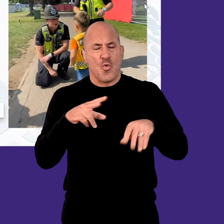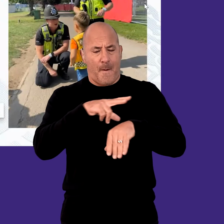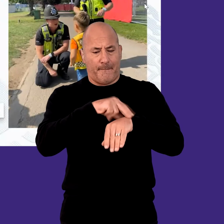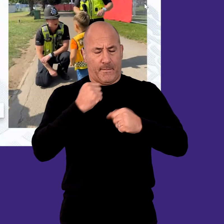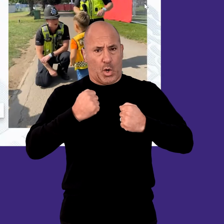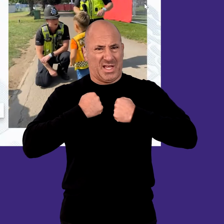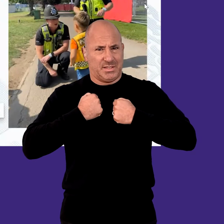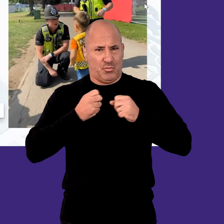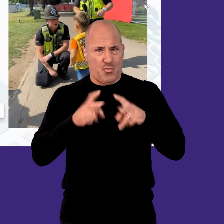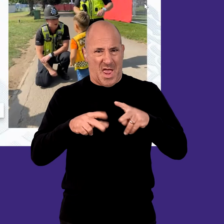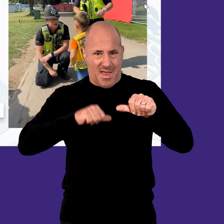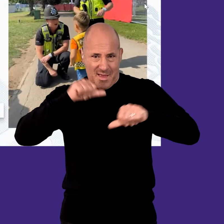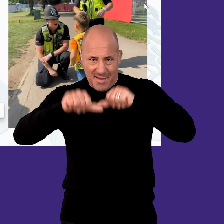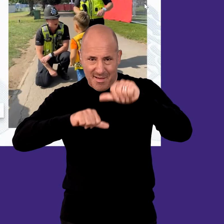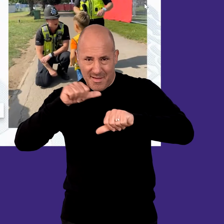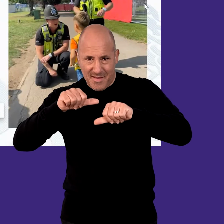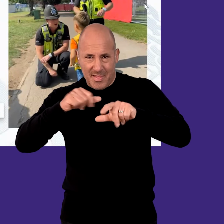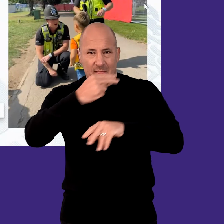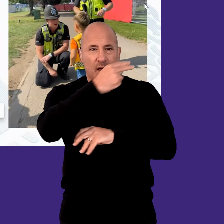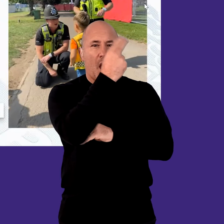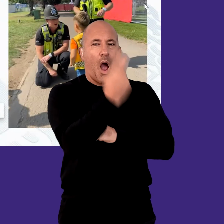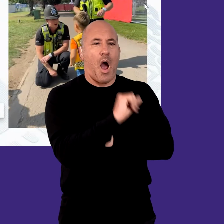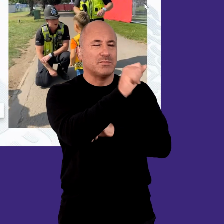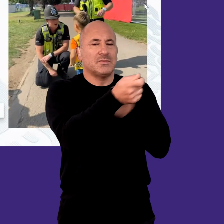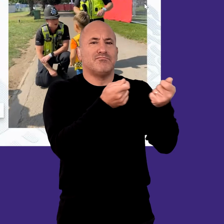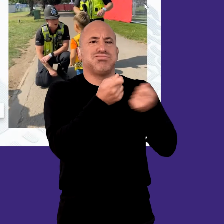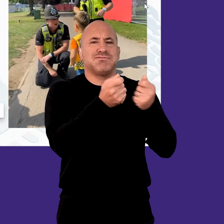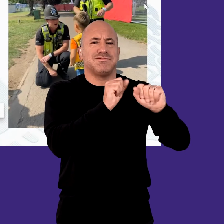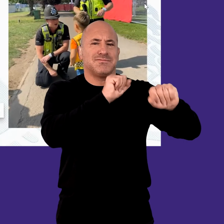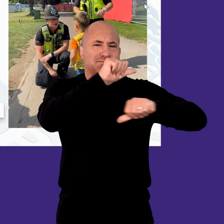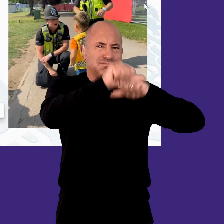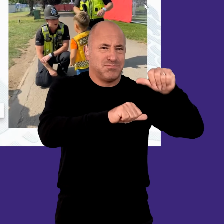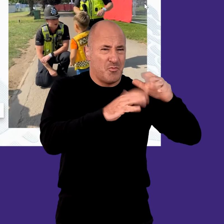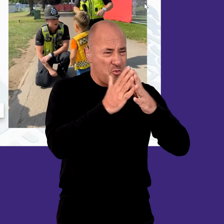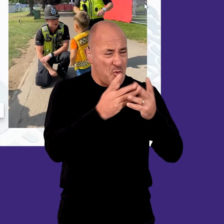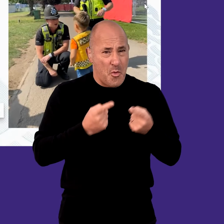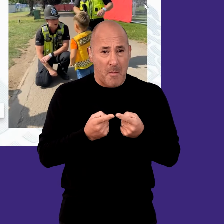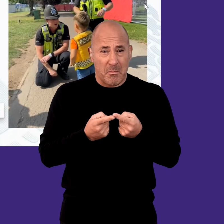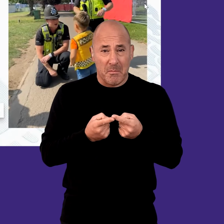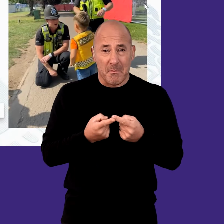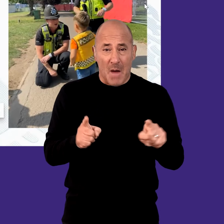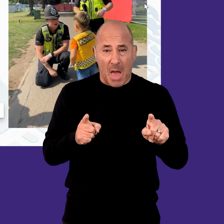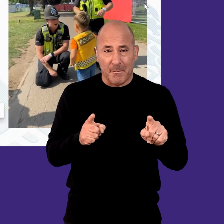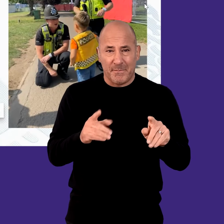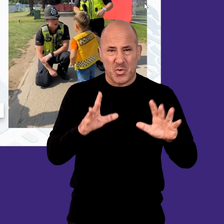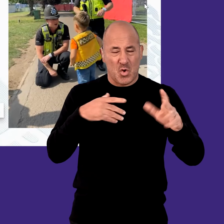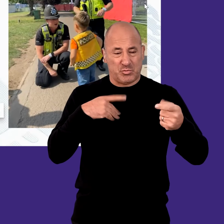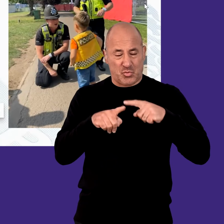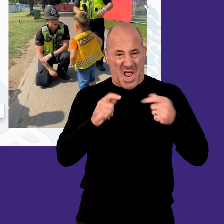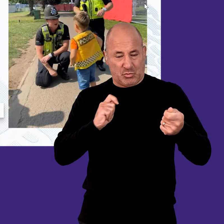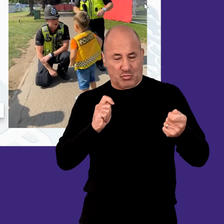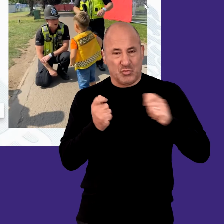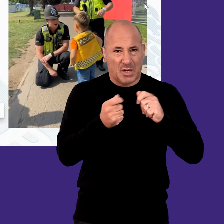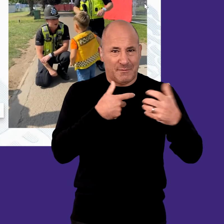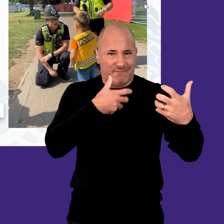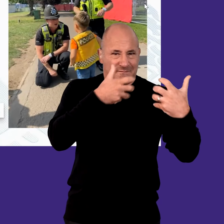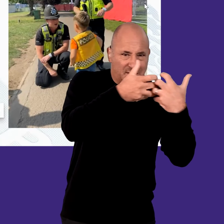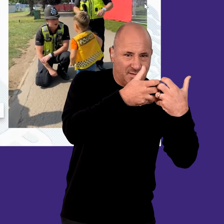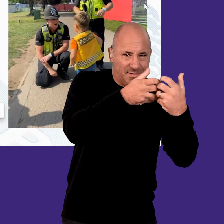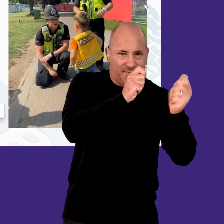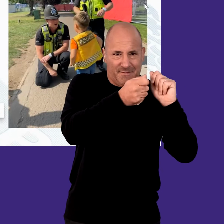industry and how it works. And we did find that kind of the way policing world operates and the way that the